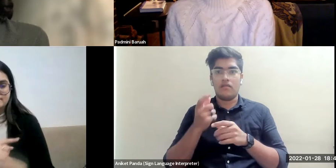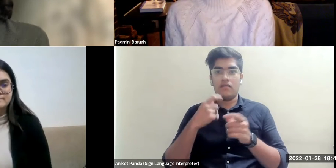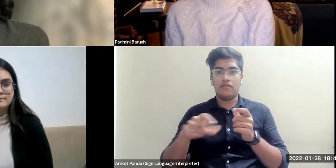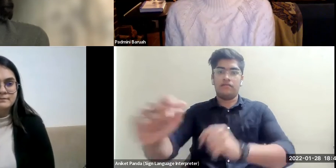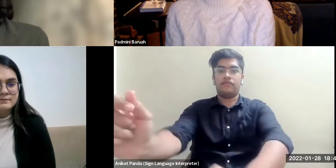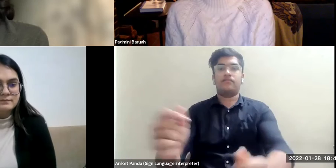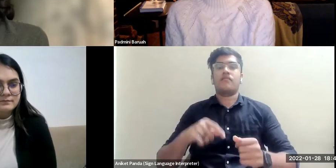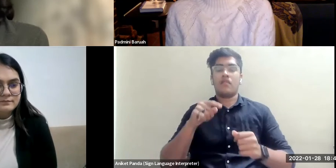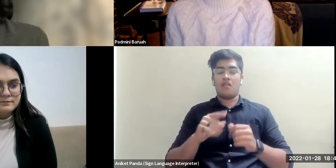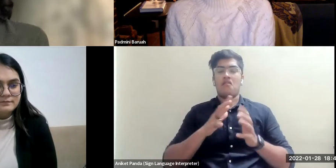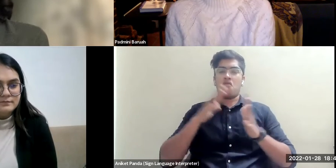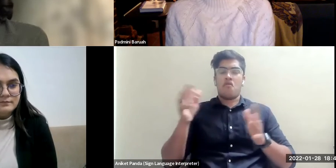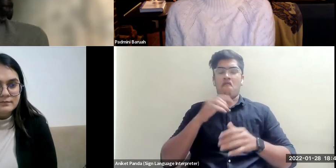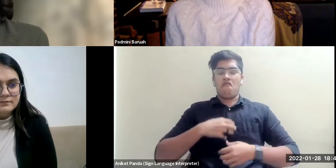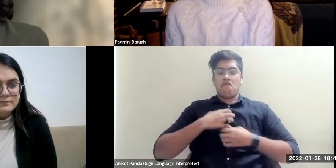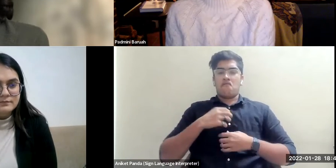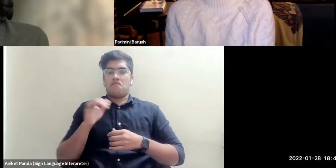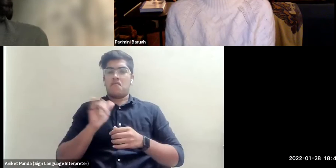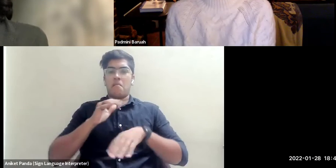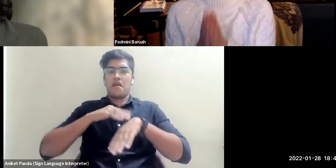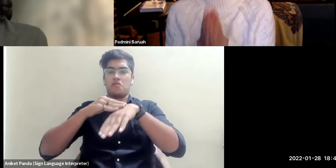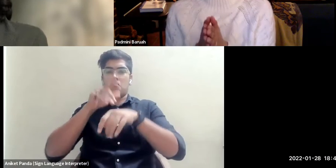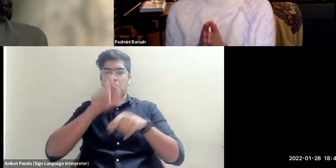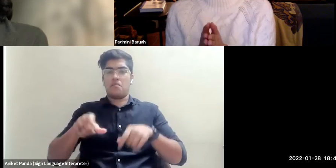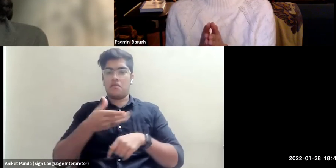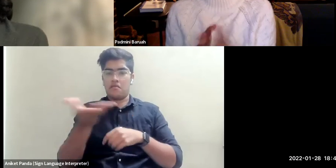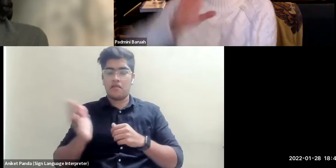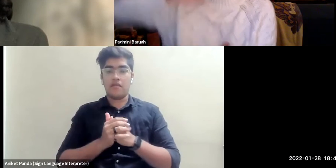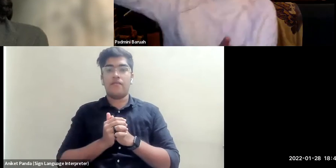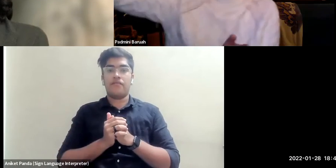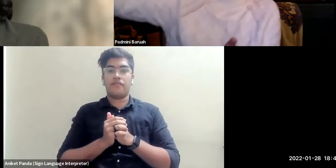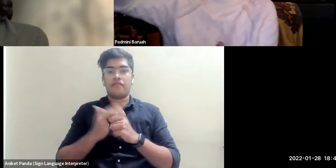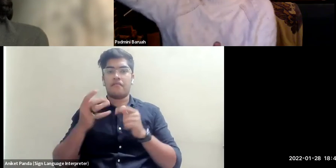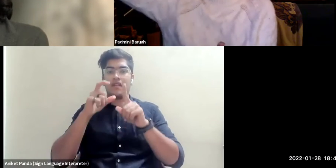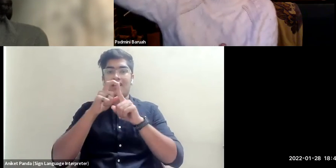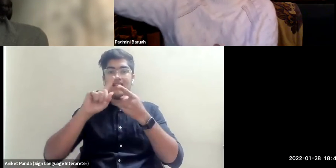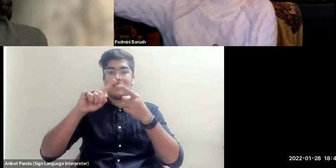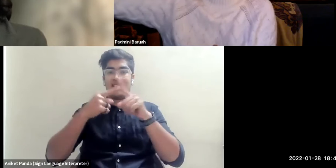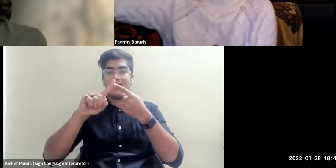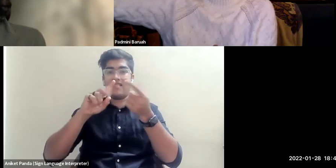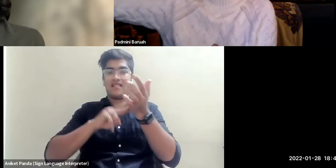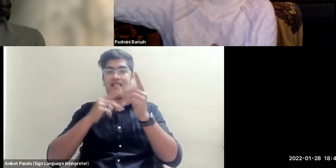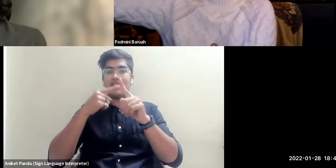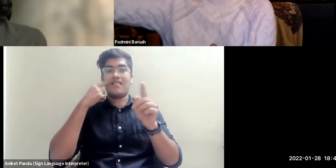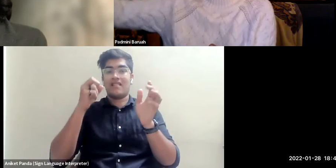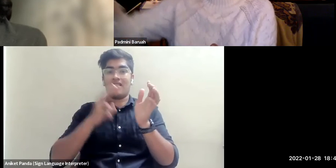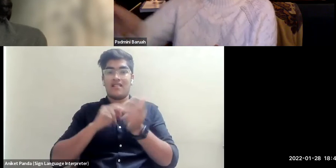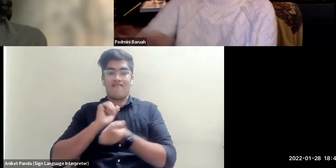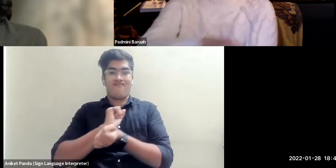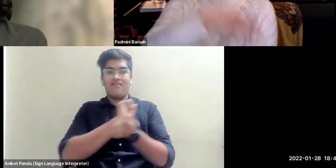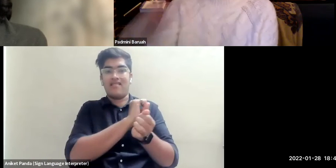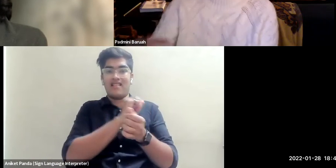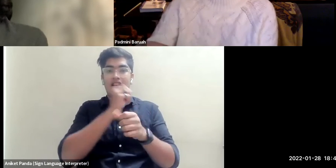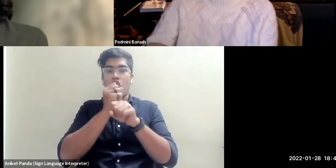of the most kind of traumatic experiences, because detention centers, apart from the big one that's being built in Gwalpara or